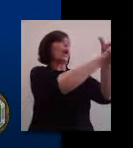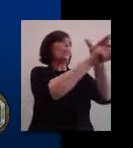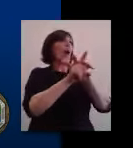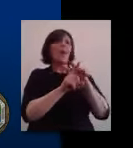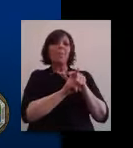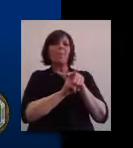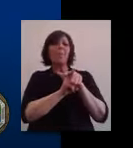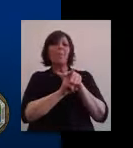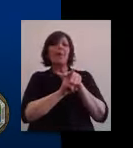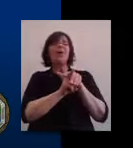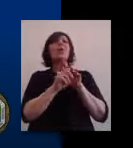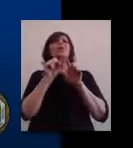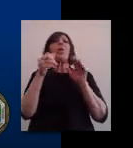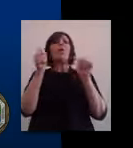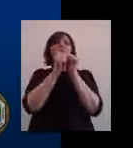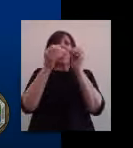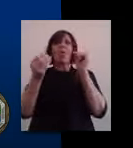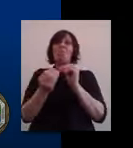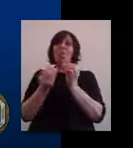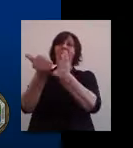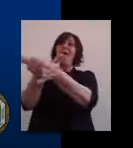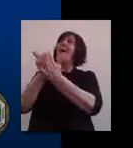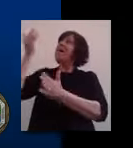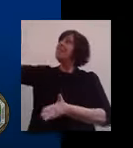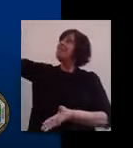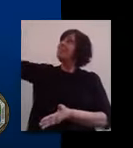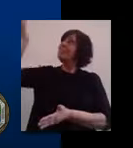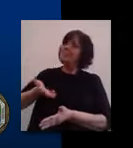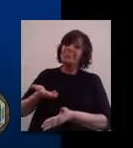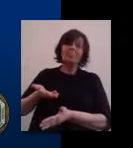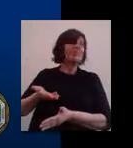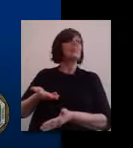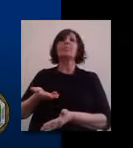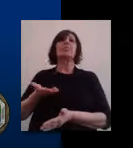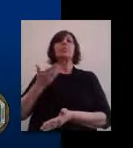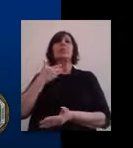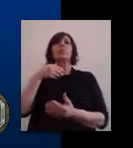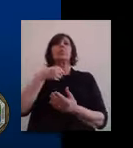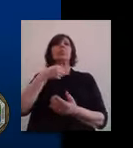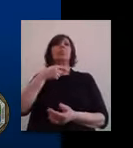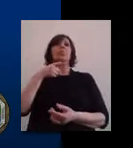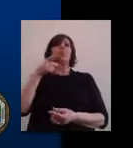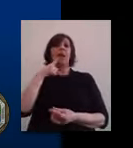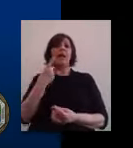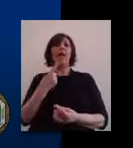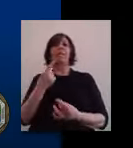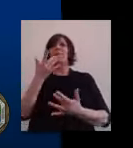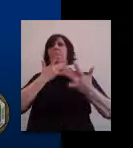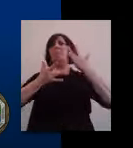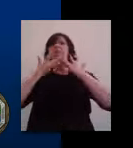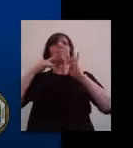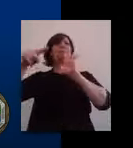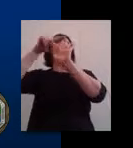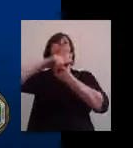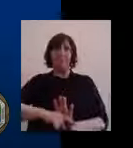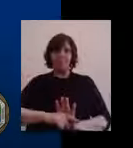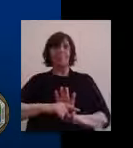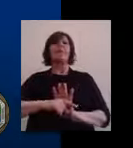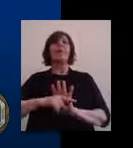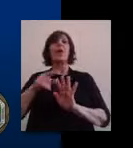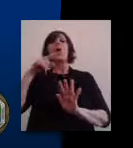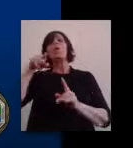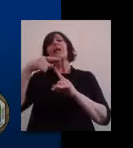federal assistance, Erie County and other local governments will be faced with significant revenue shortfalls. And when I say local governments, it's because